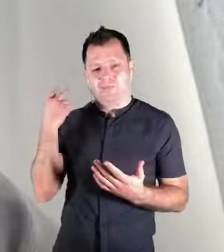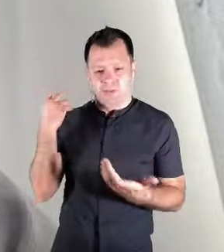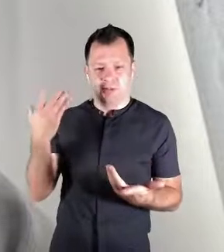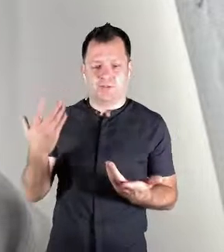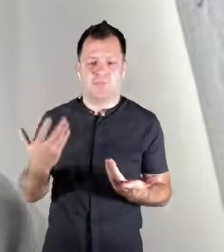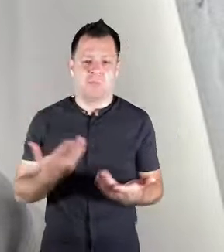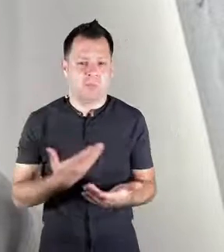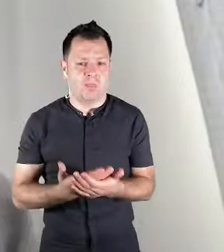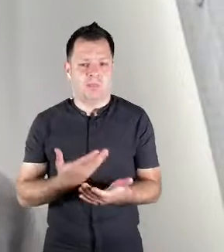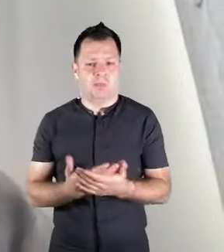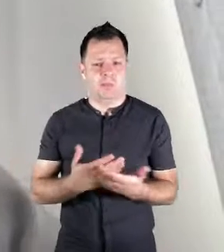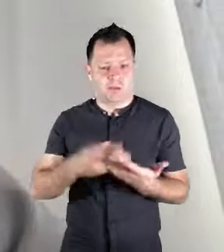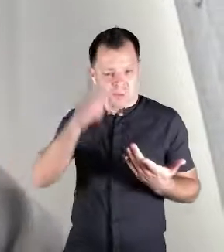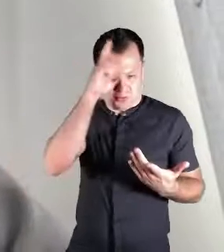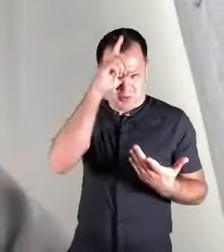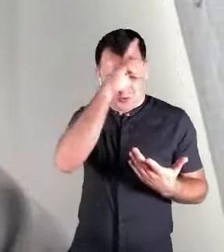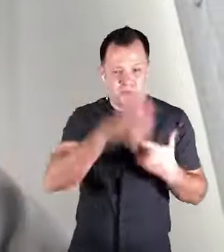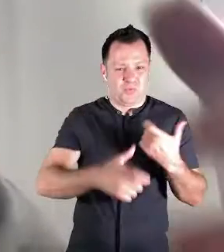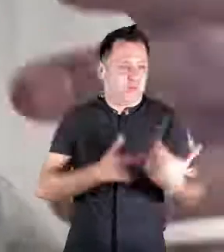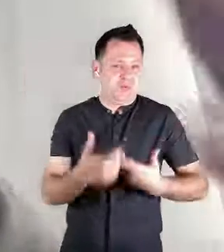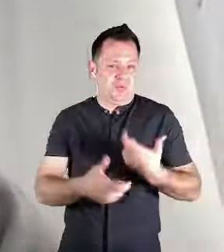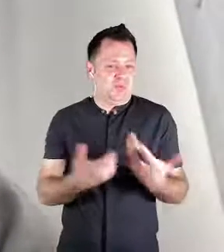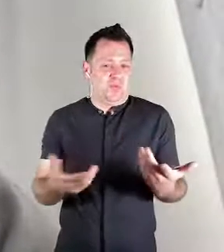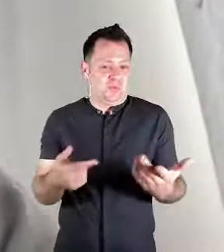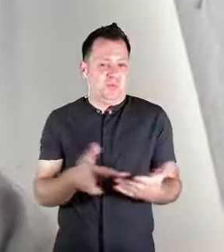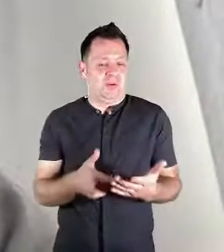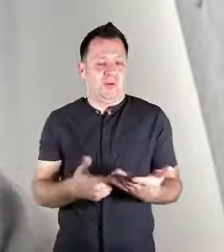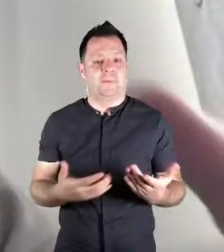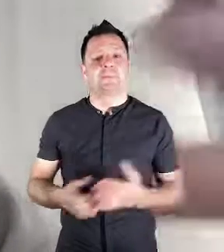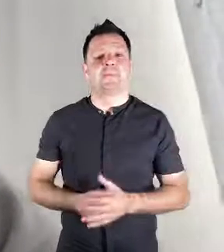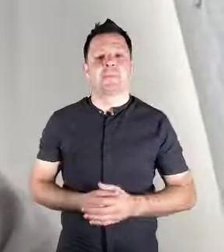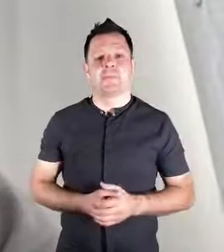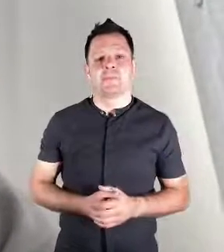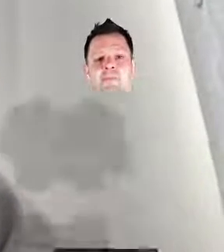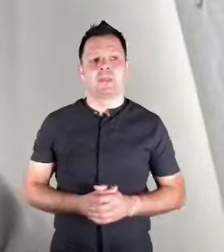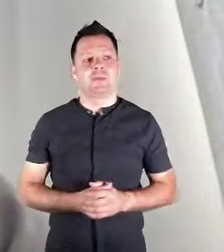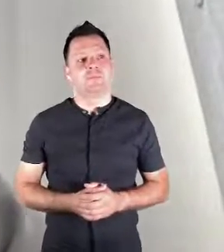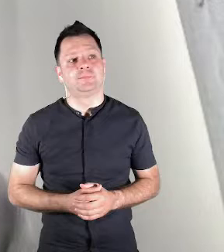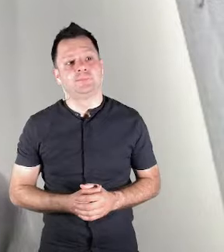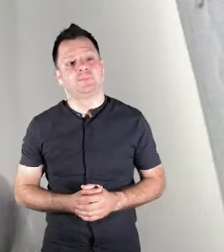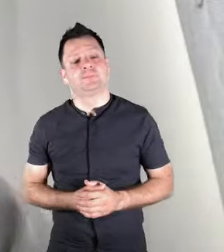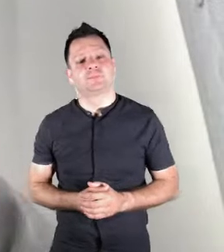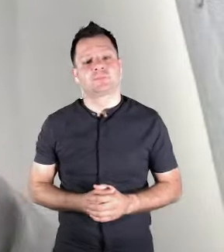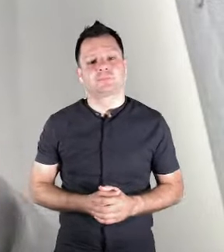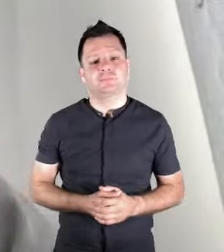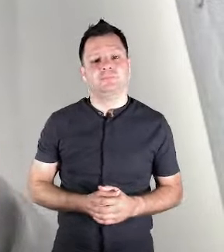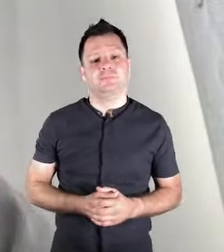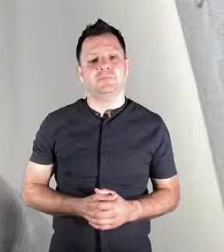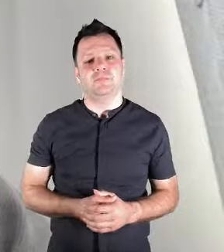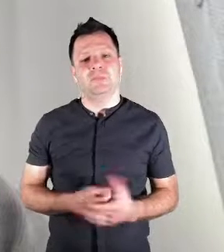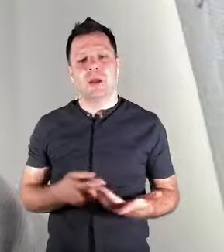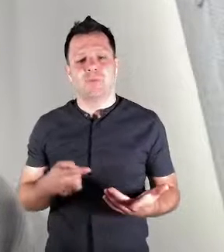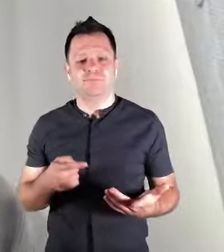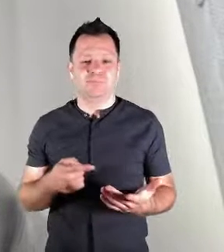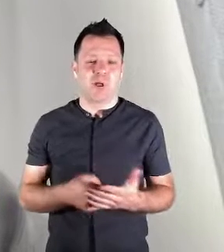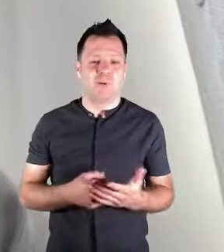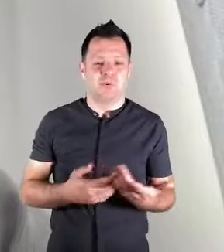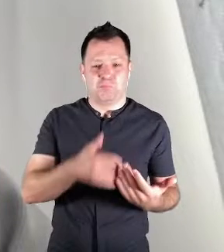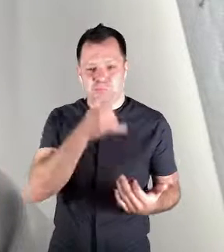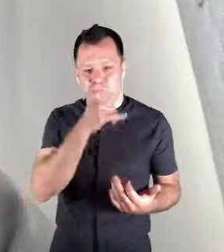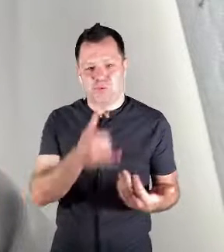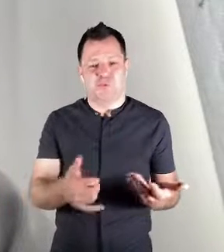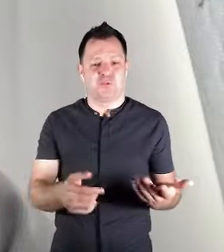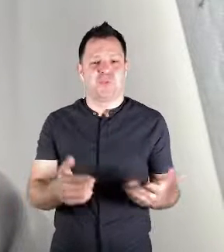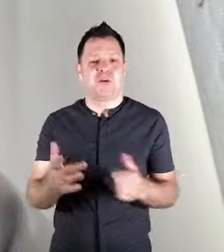you stop using a mobile phone? You are used to that. That's almost the same thing. So,